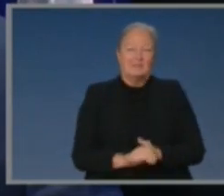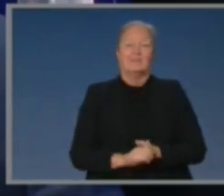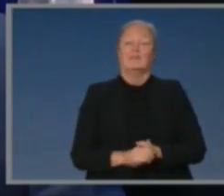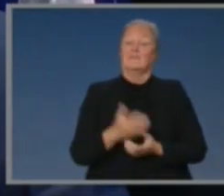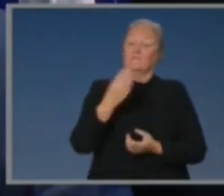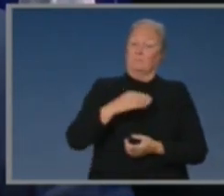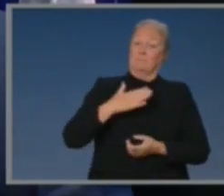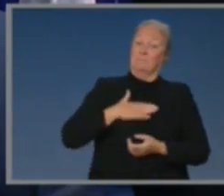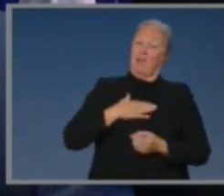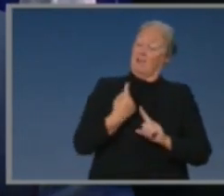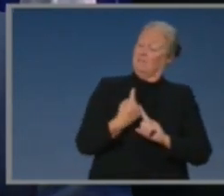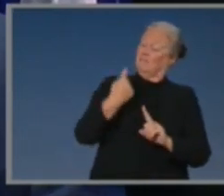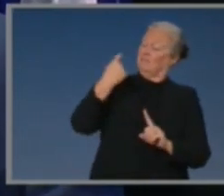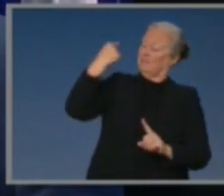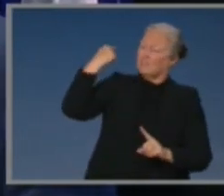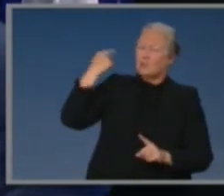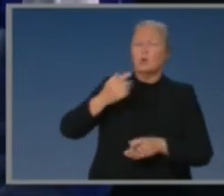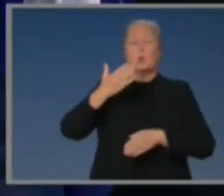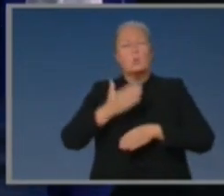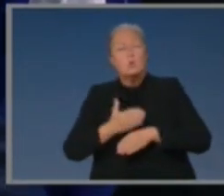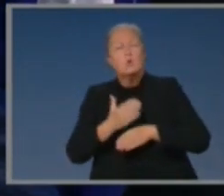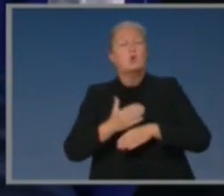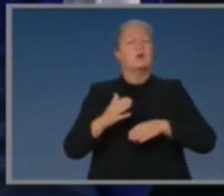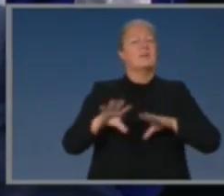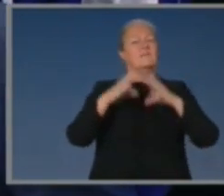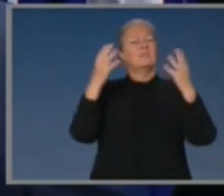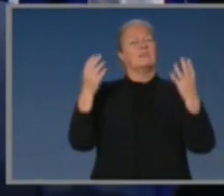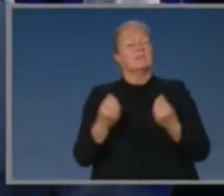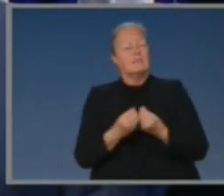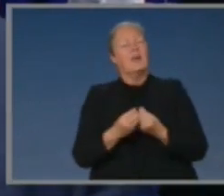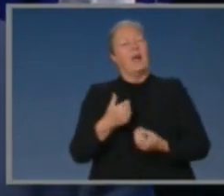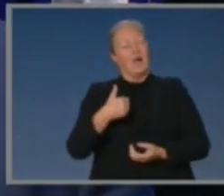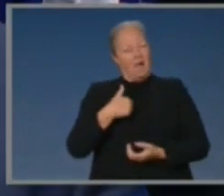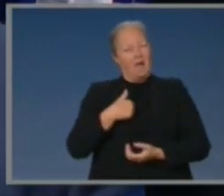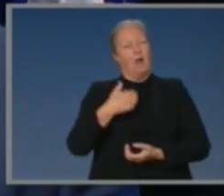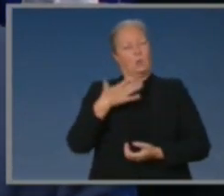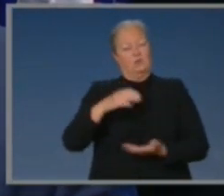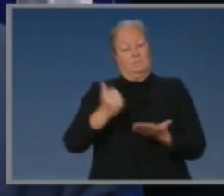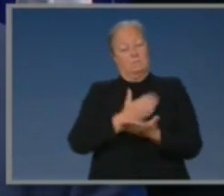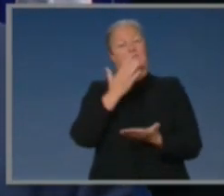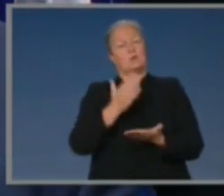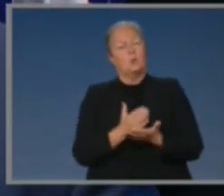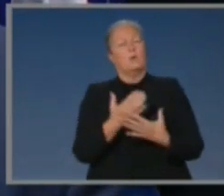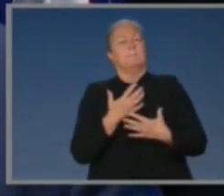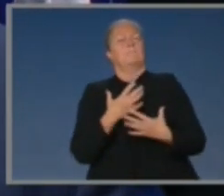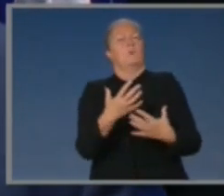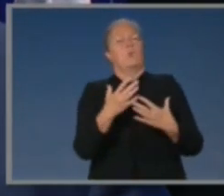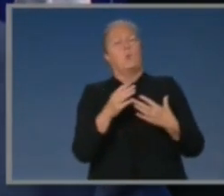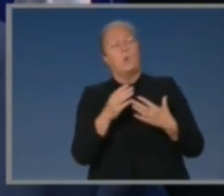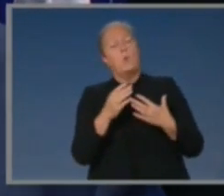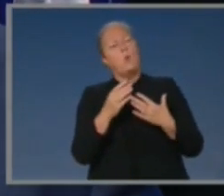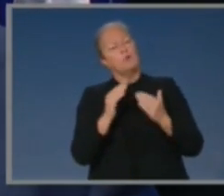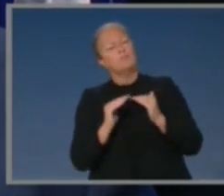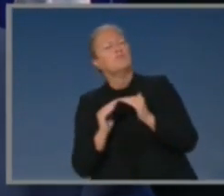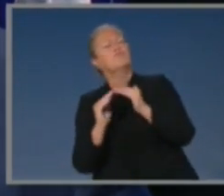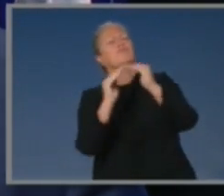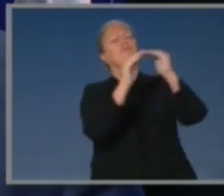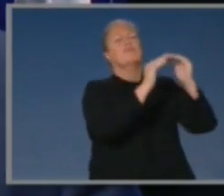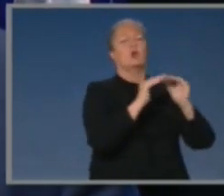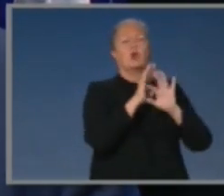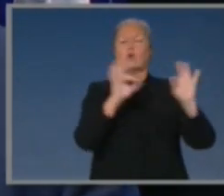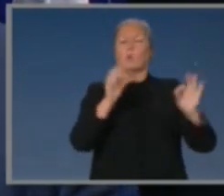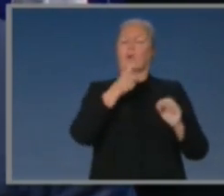life, has brought about a consistency of approach between states and territories. Not a uniformity, but a greater